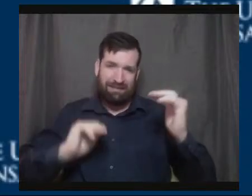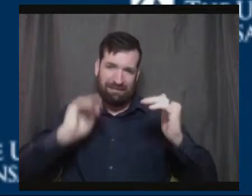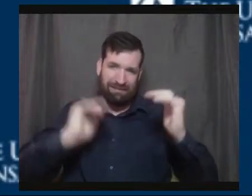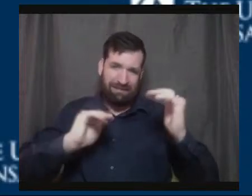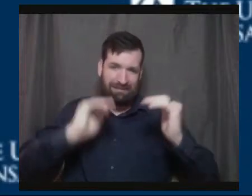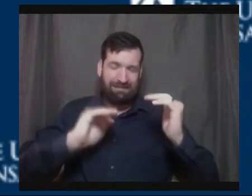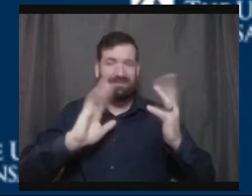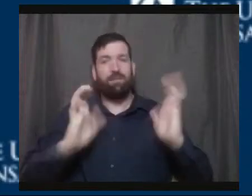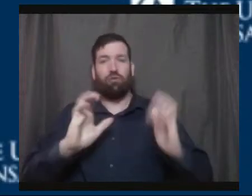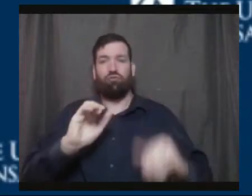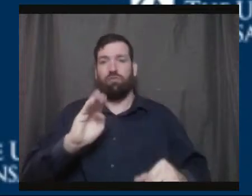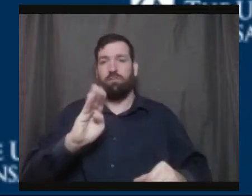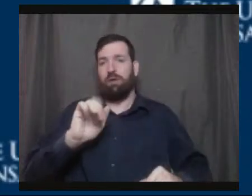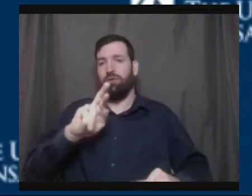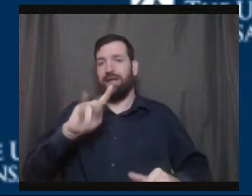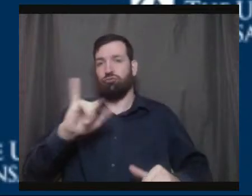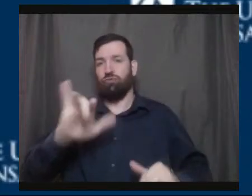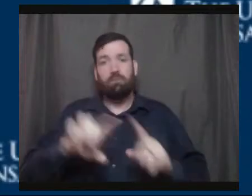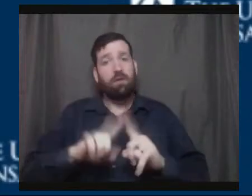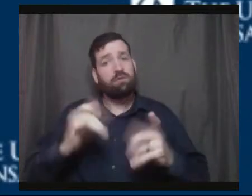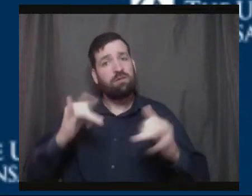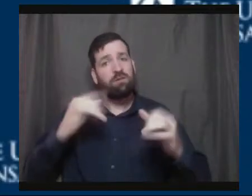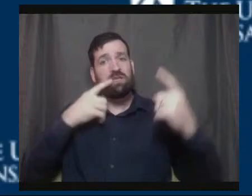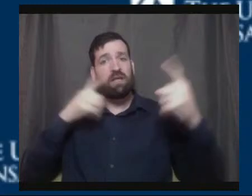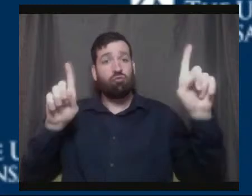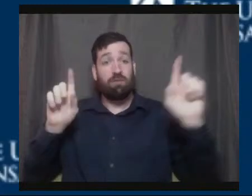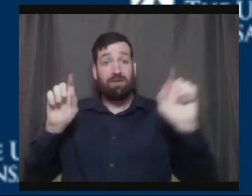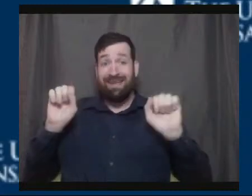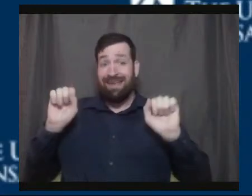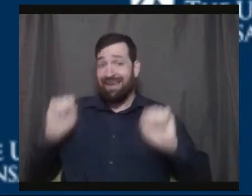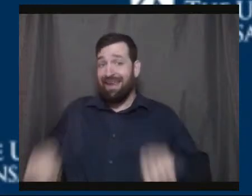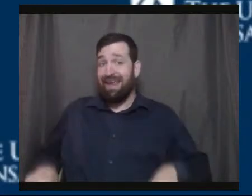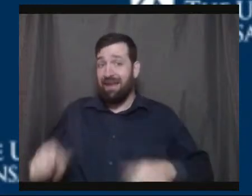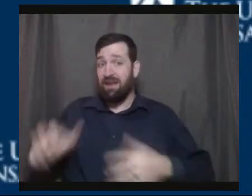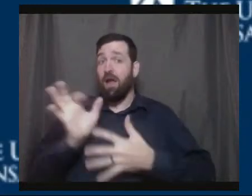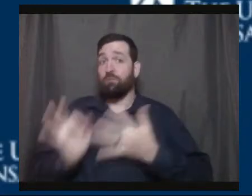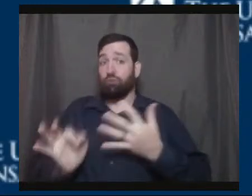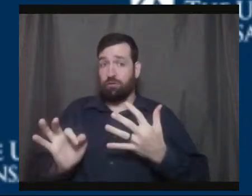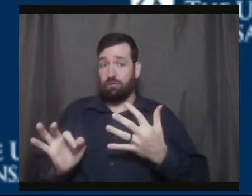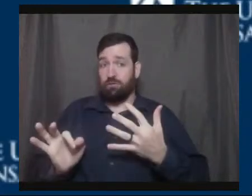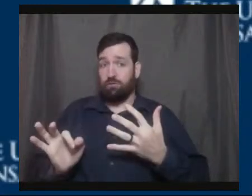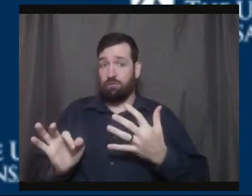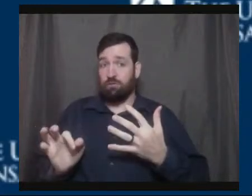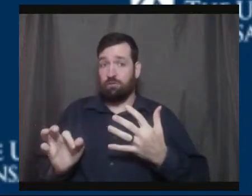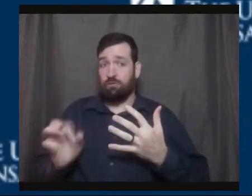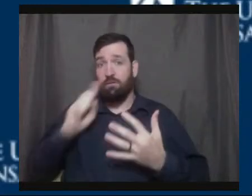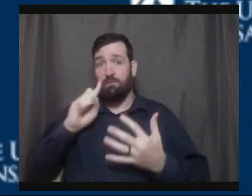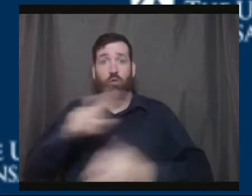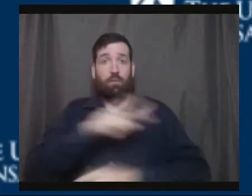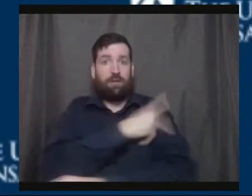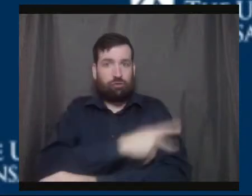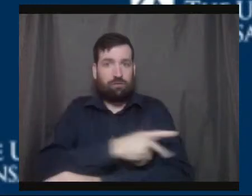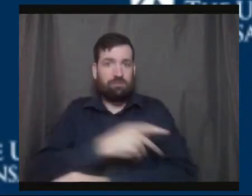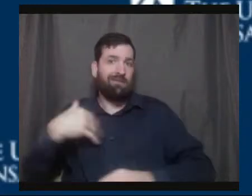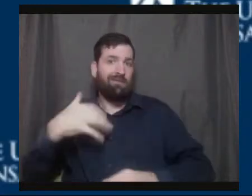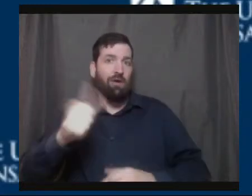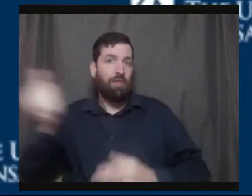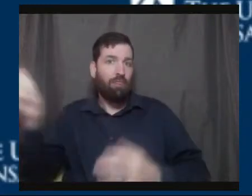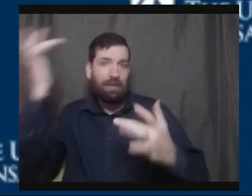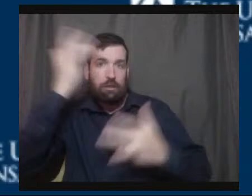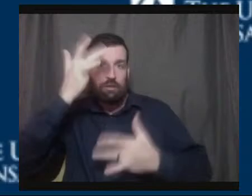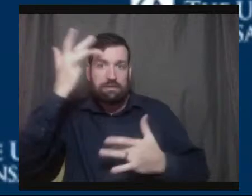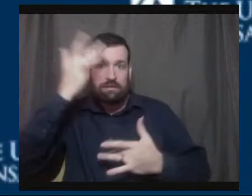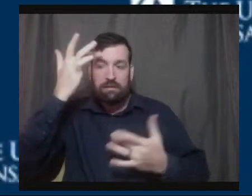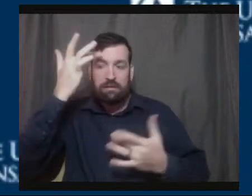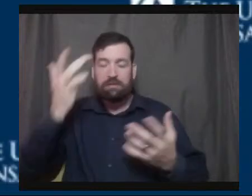bariatric operations are. They can be an option for patients who maybe have other comorbidities or illnesses that would make them